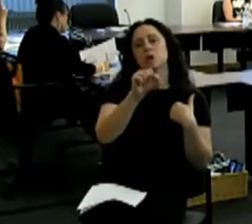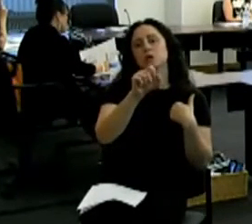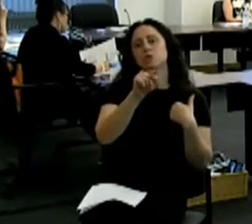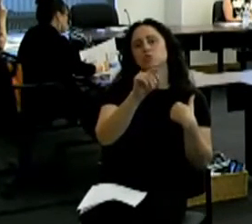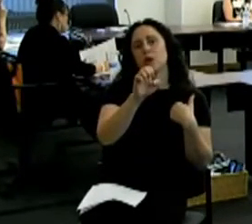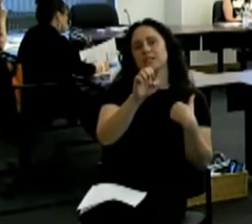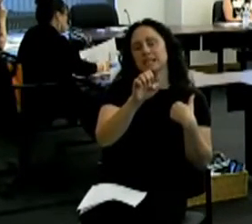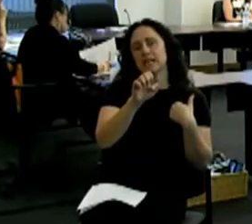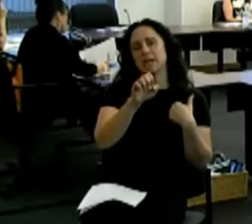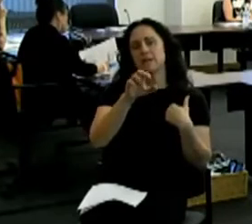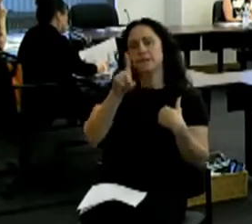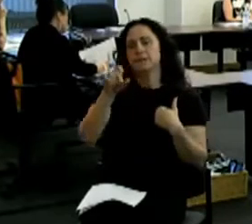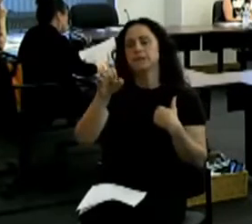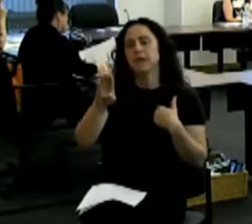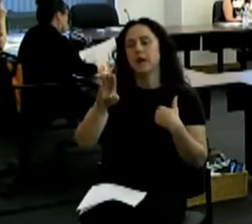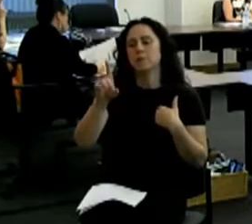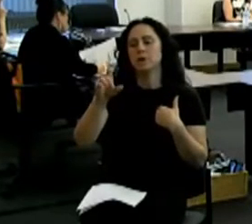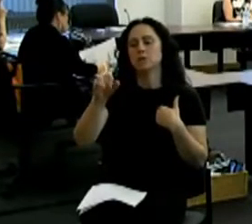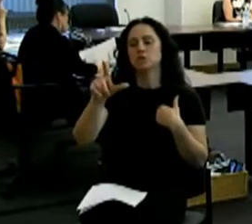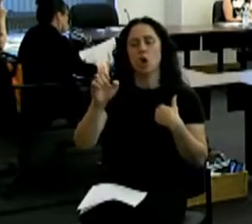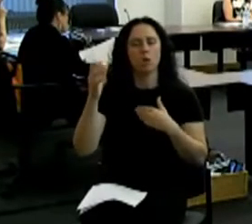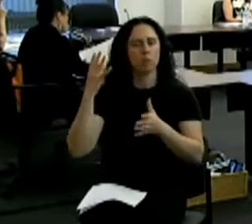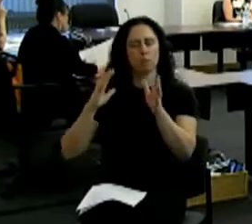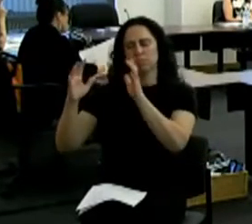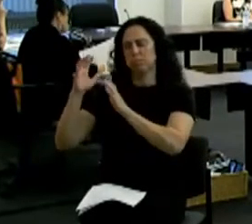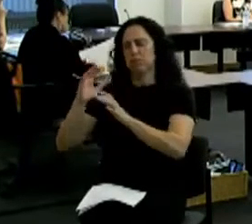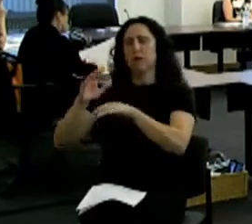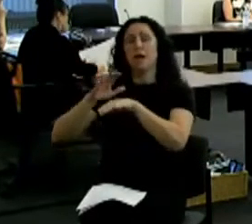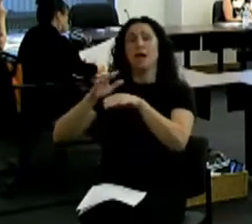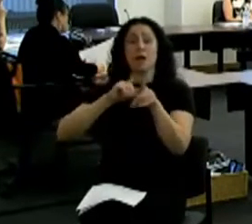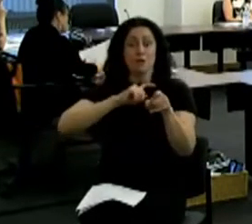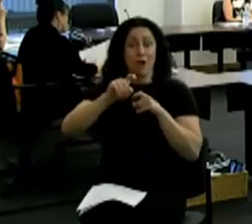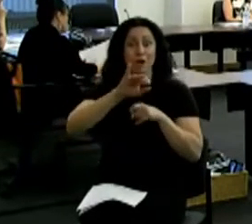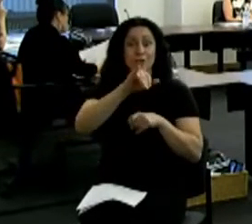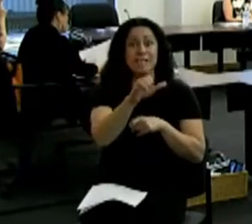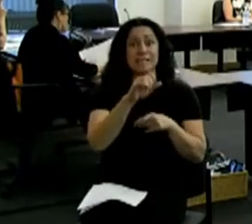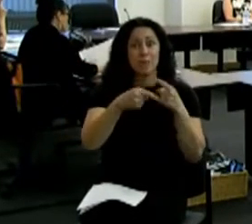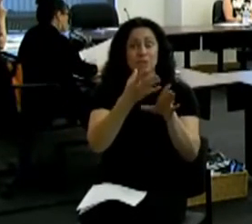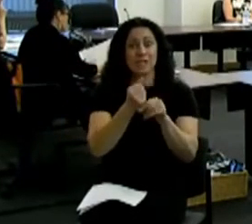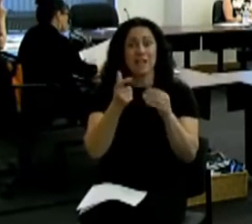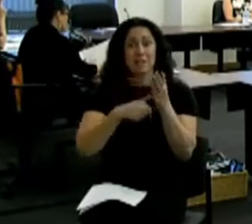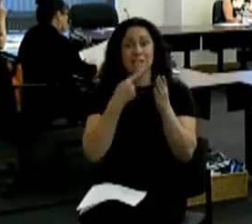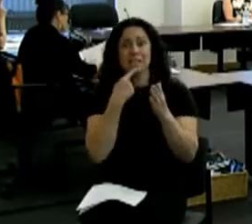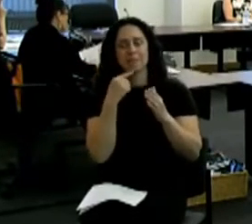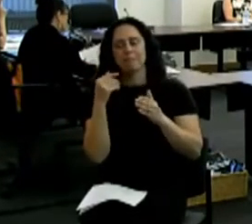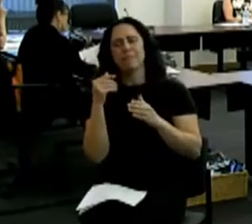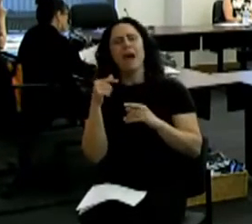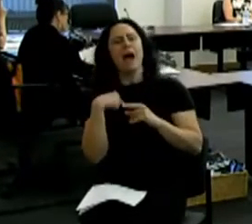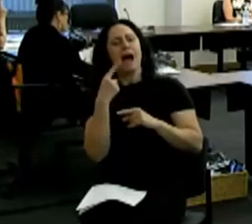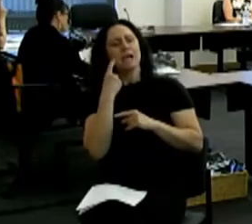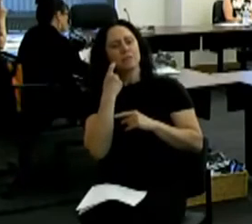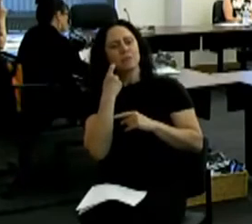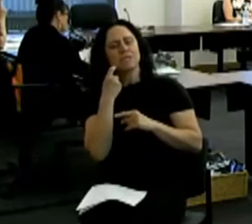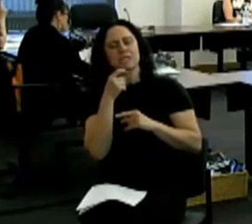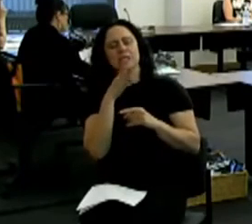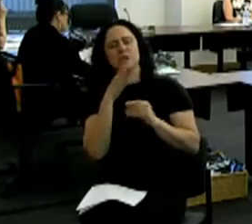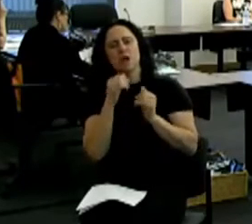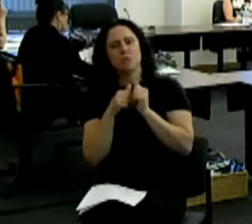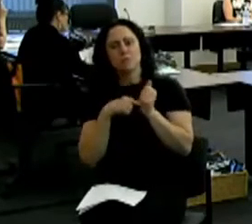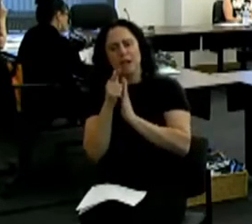who was way back, called when she got the magazine and said, I just want you to know, I just talked to my attorney. I